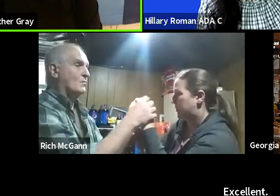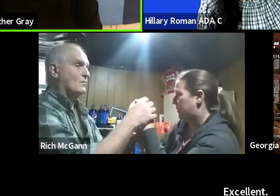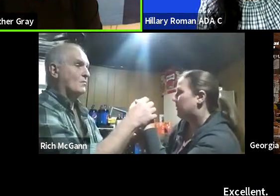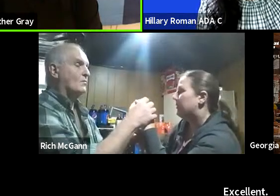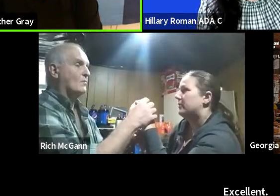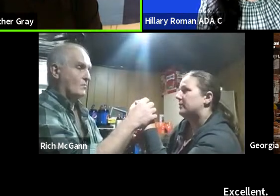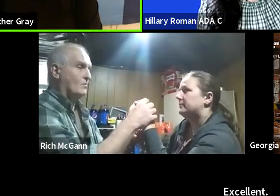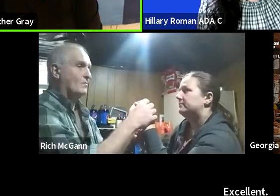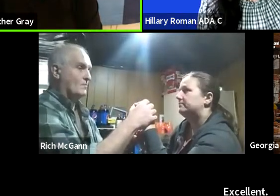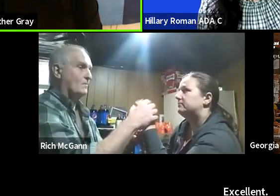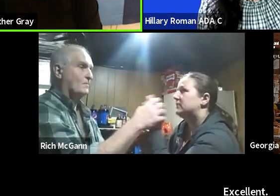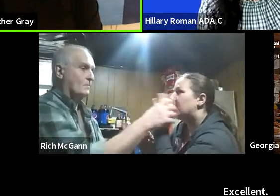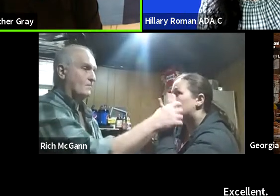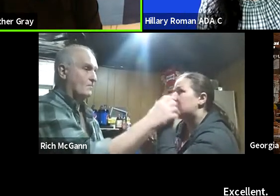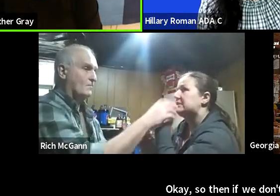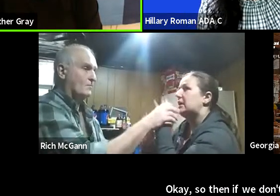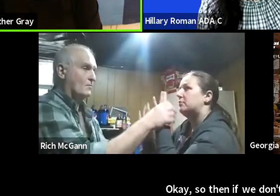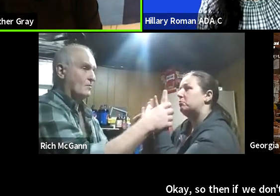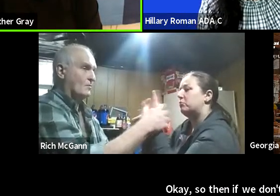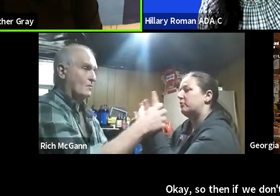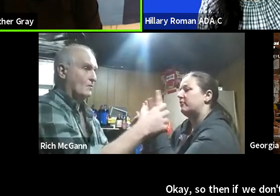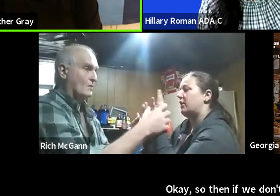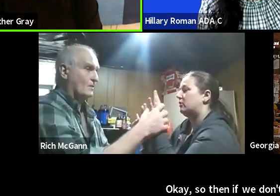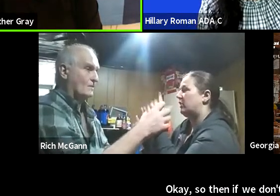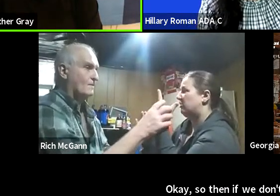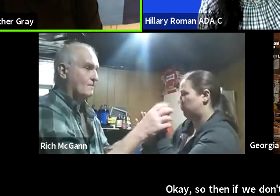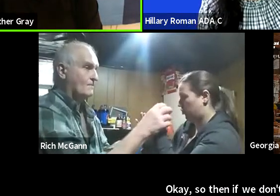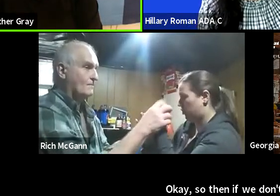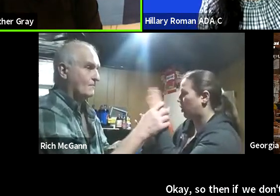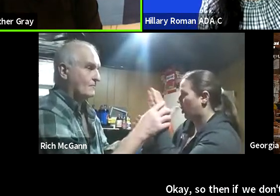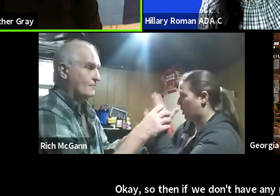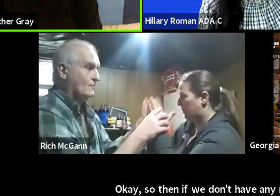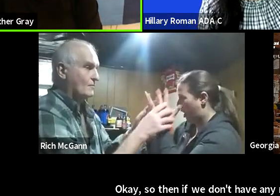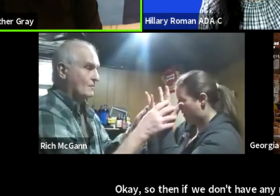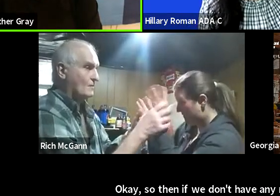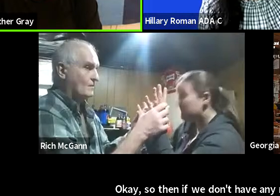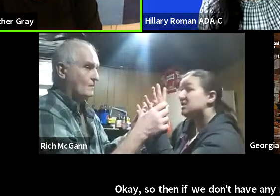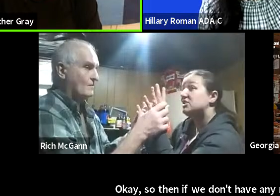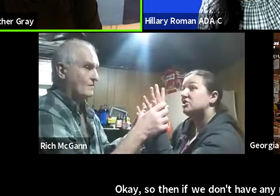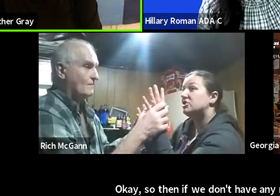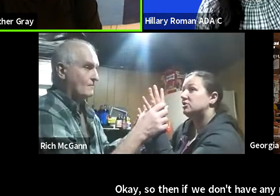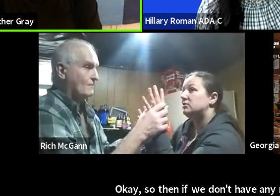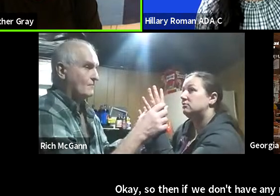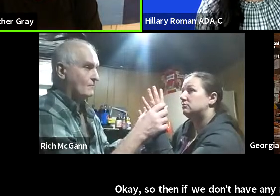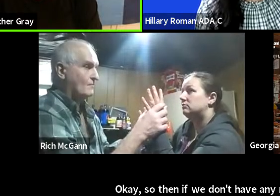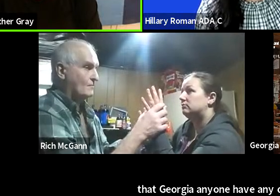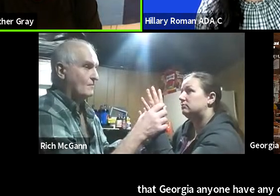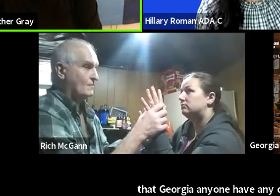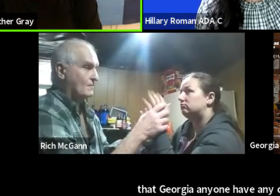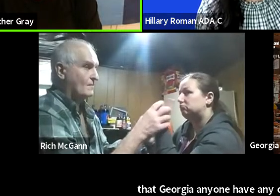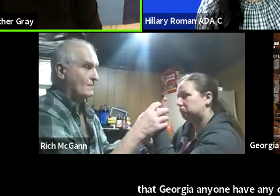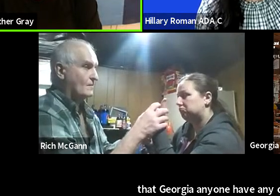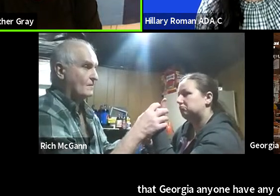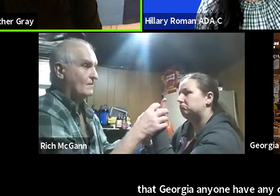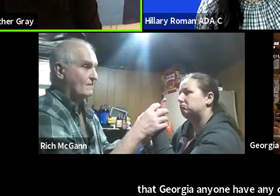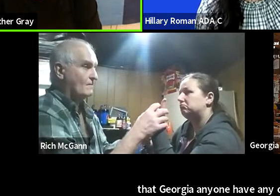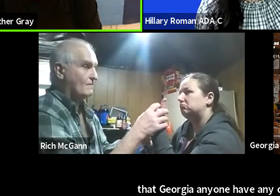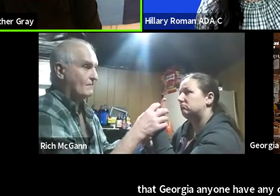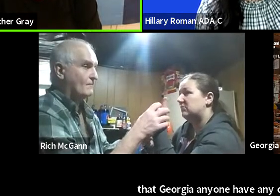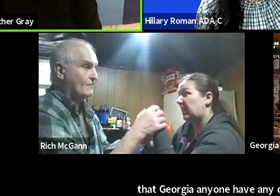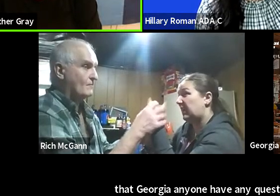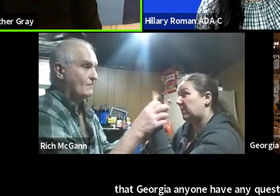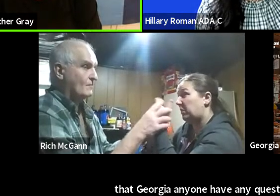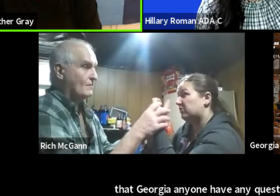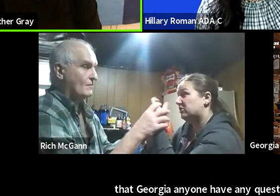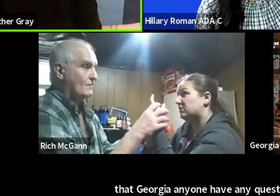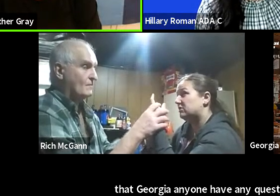Okay, so then if we don't have any more discussion with that, Georgia, anyone have any questions for Georgia? Any more discussion or